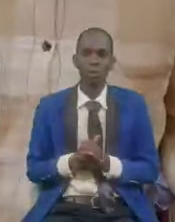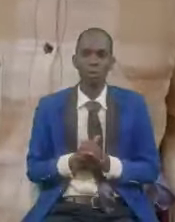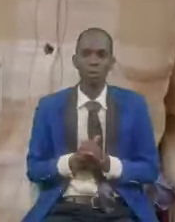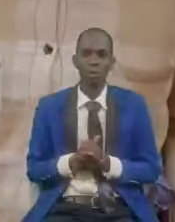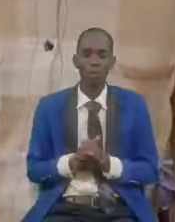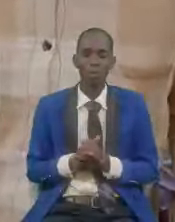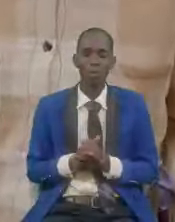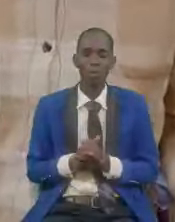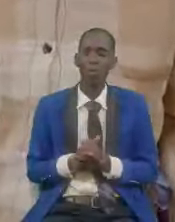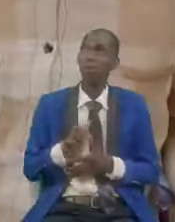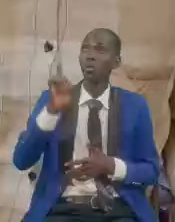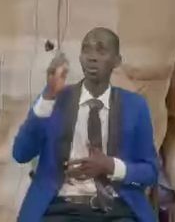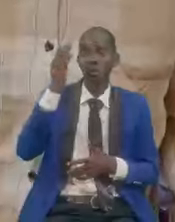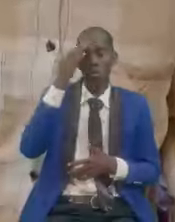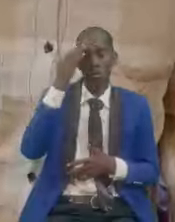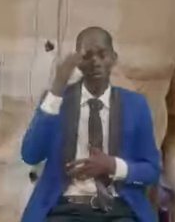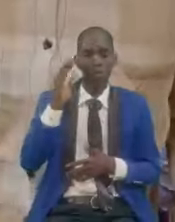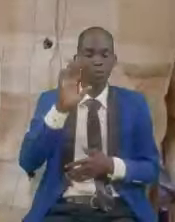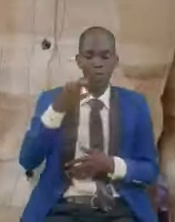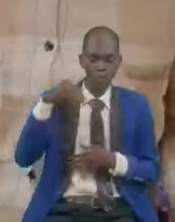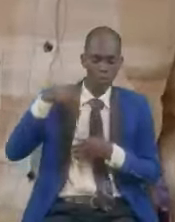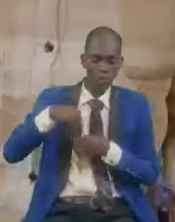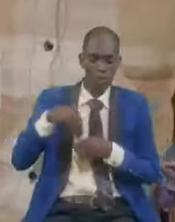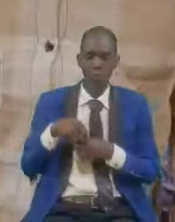He knows the inward depravity.